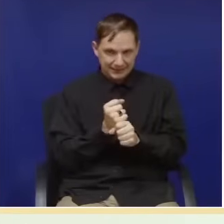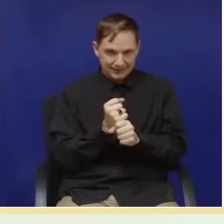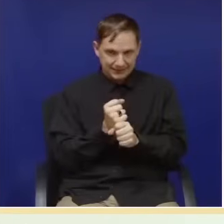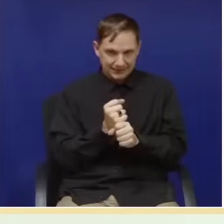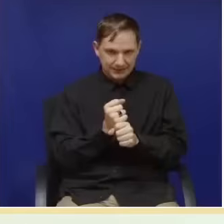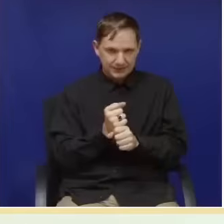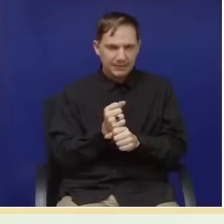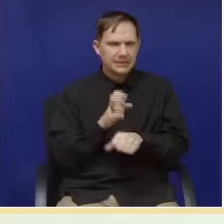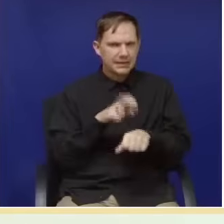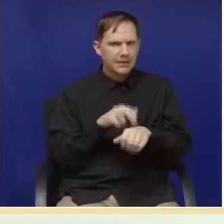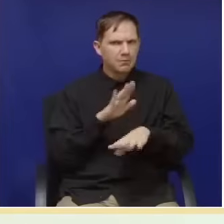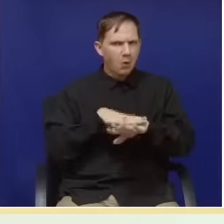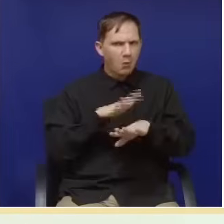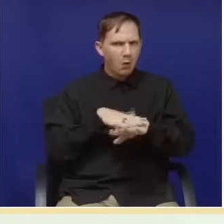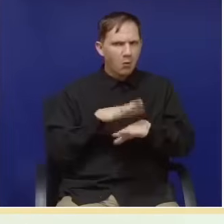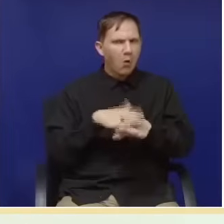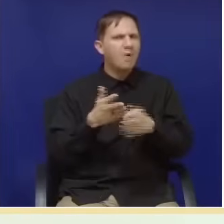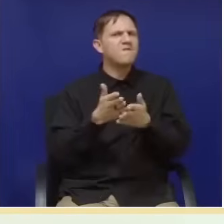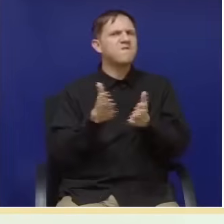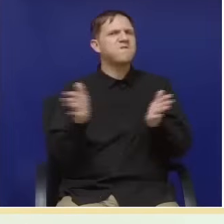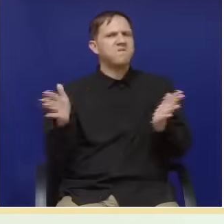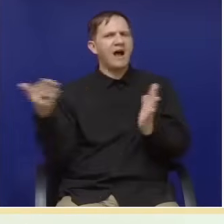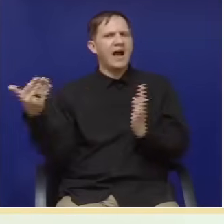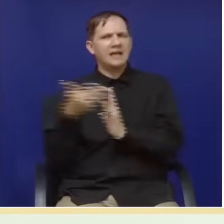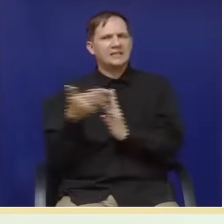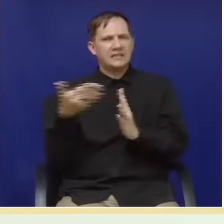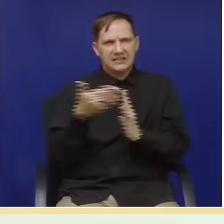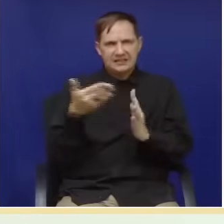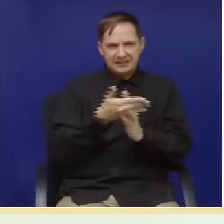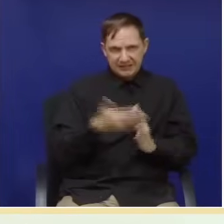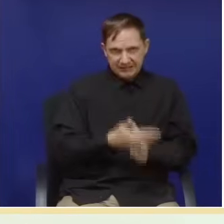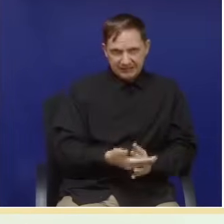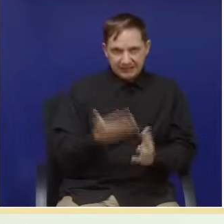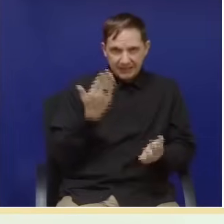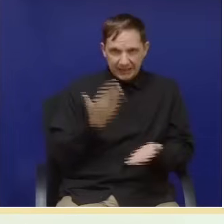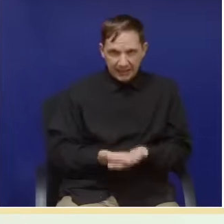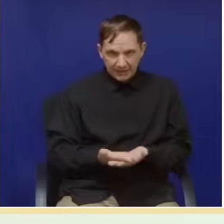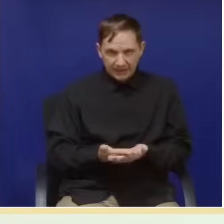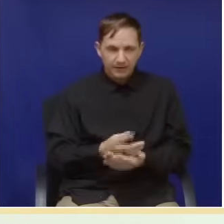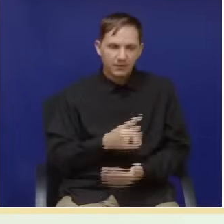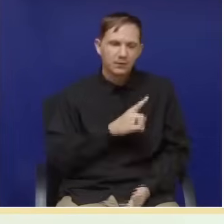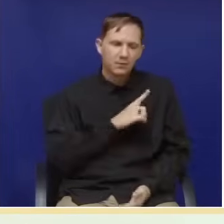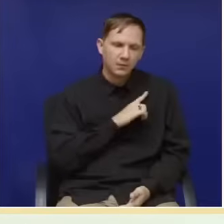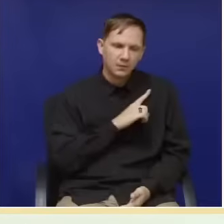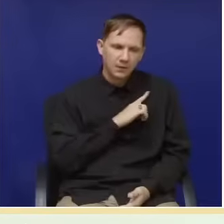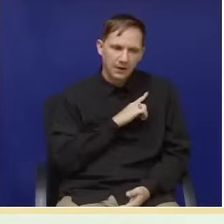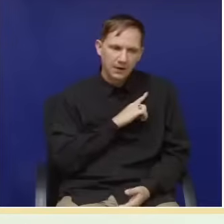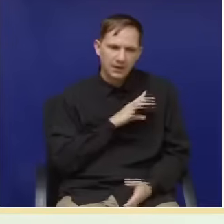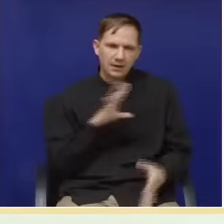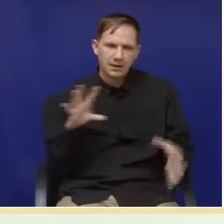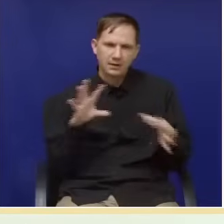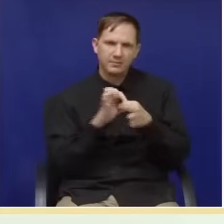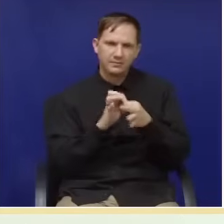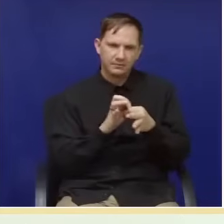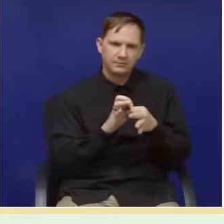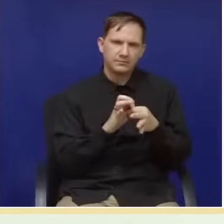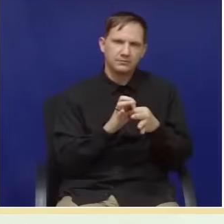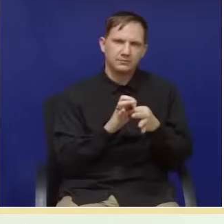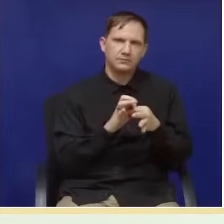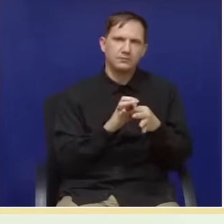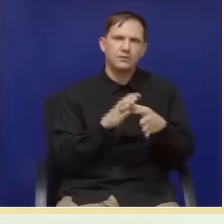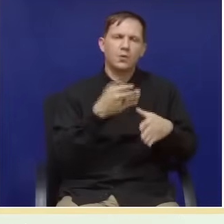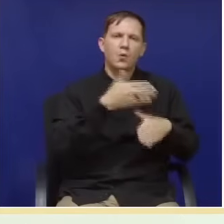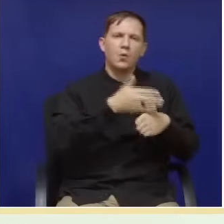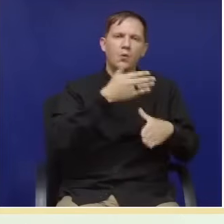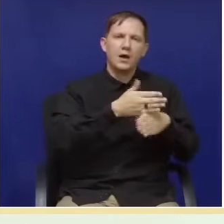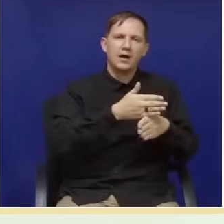broaden access into the profession, especially as it relates to the service of the articles?